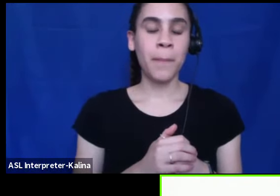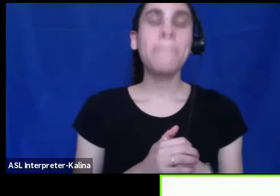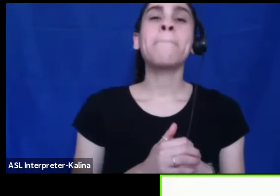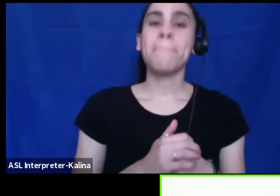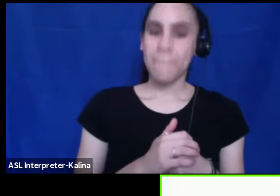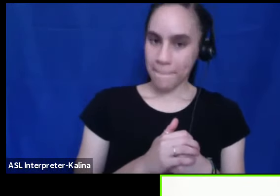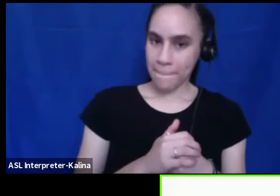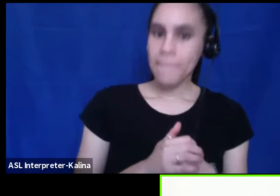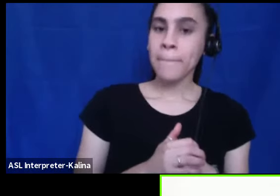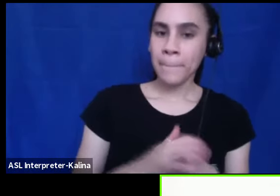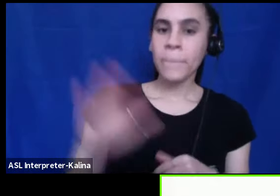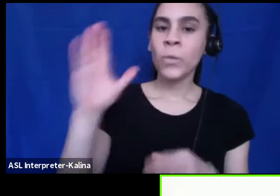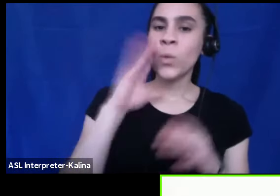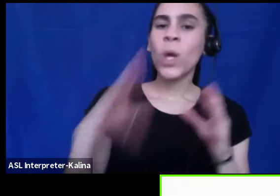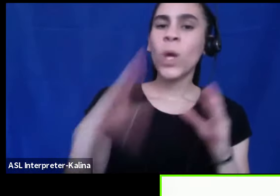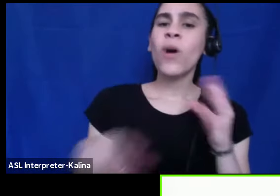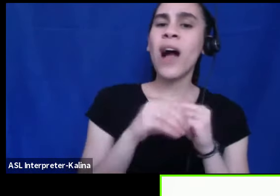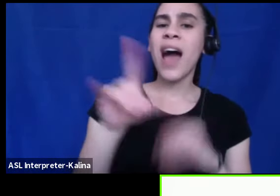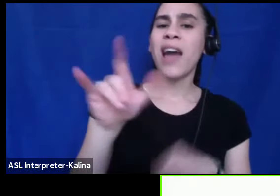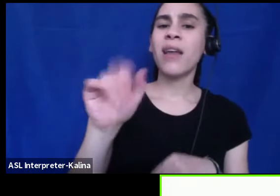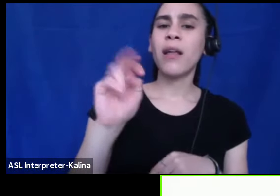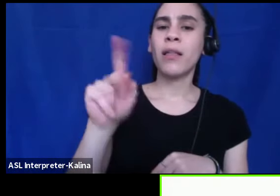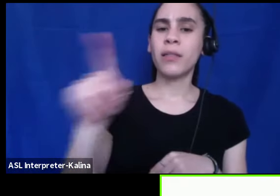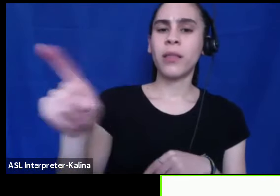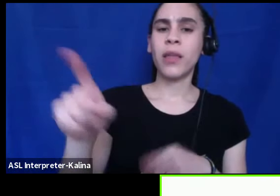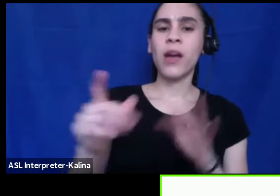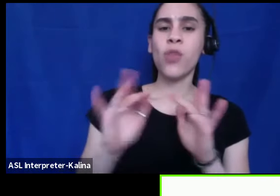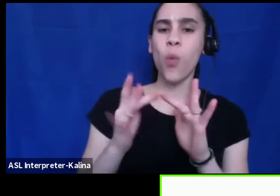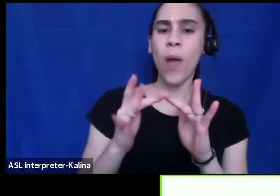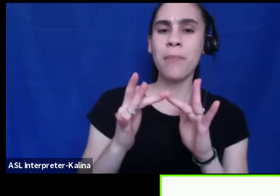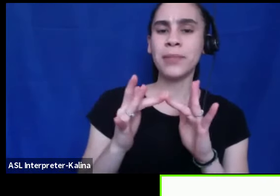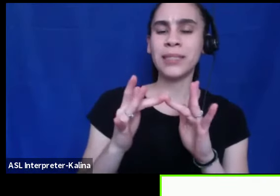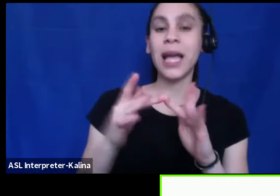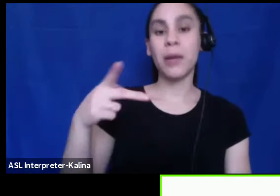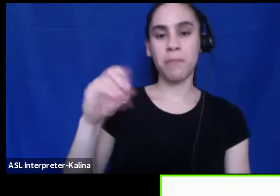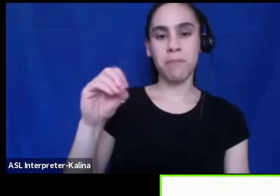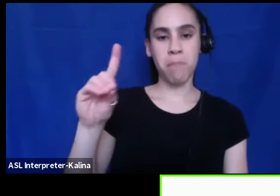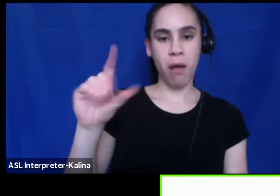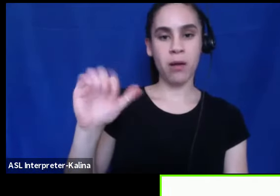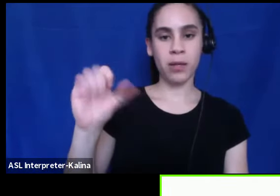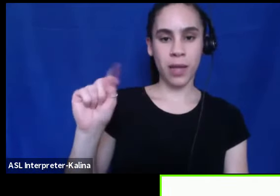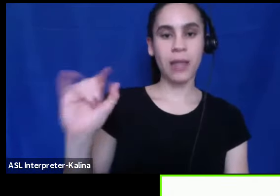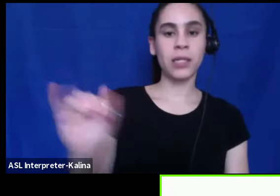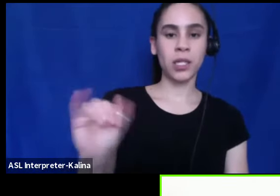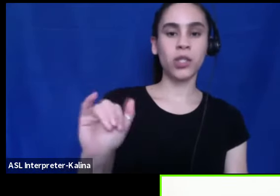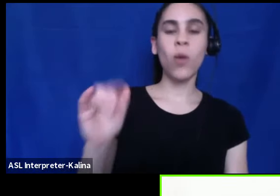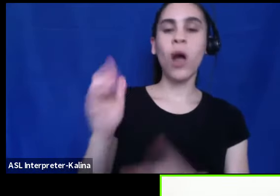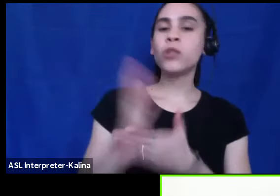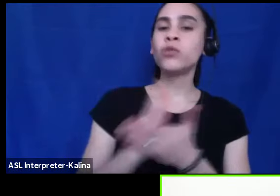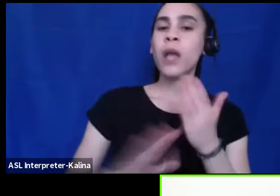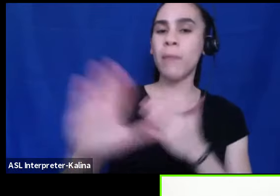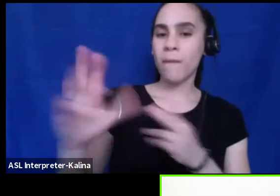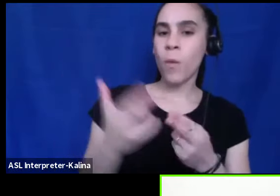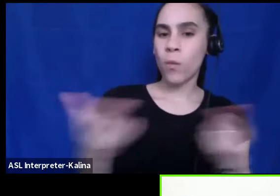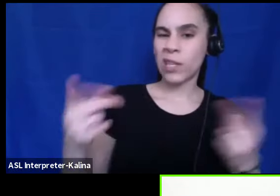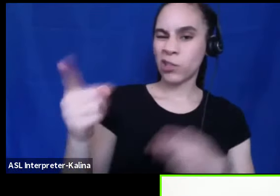We'll add some links to our website and the podcast too. So to some of the books the resources that you mentioned.